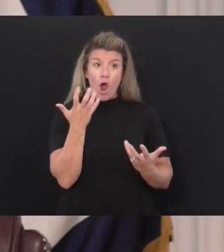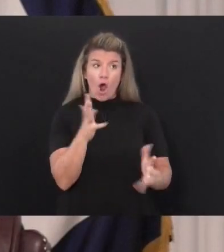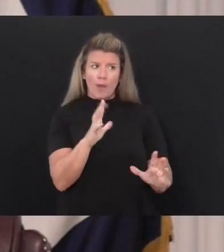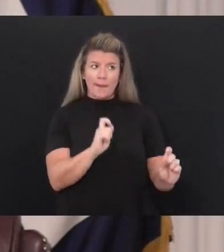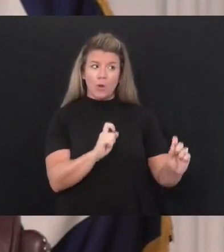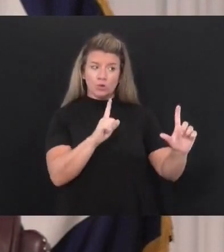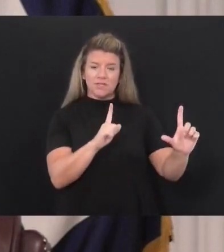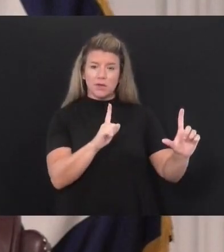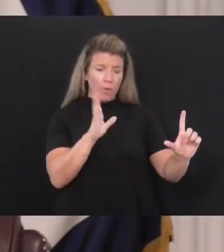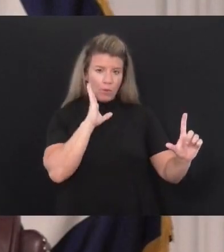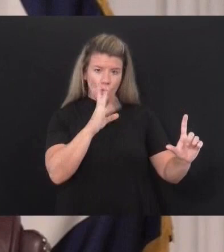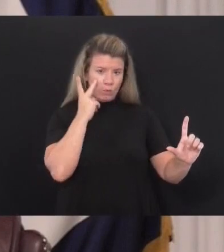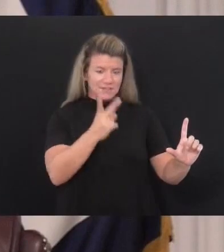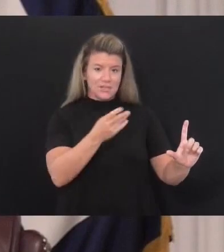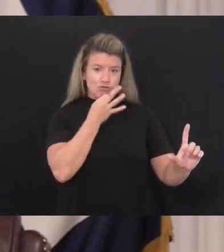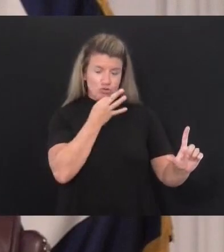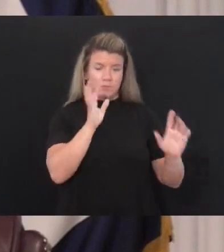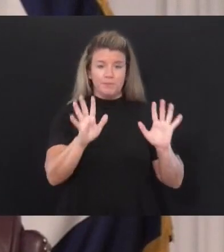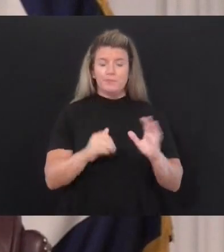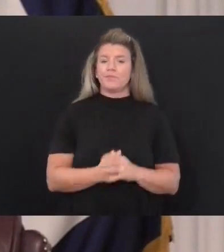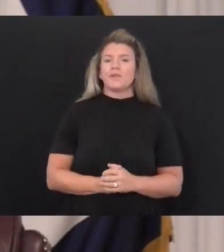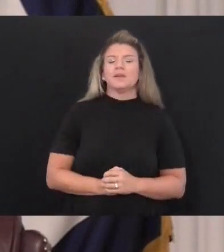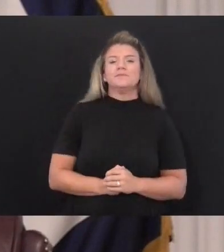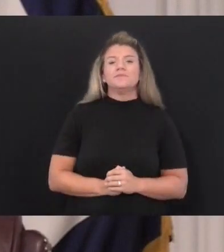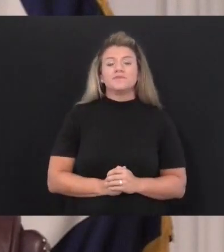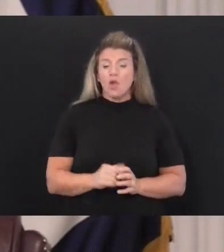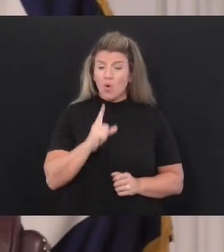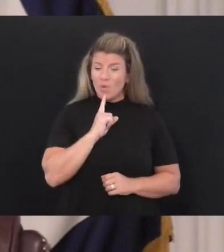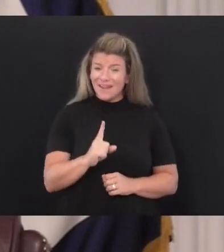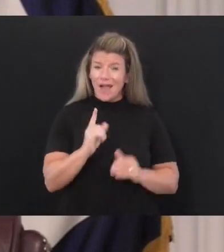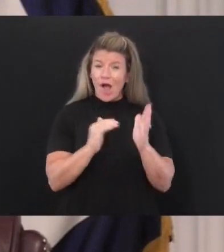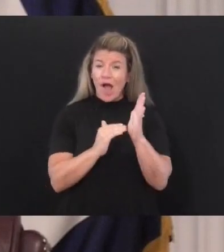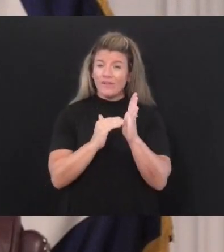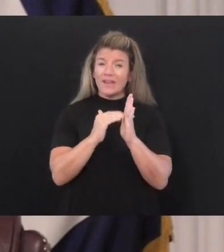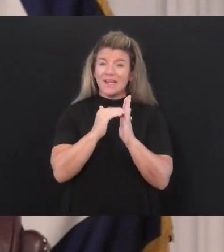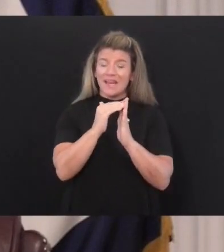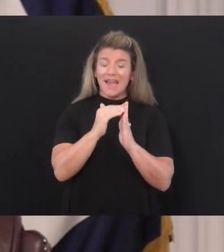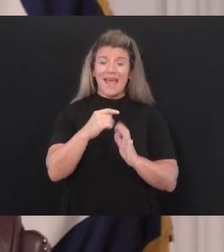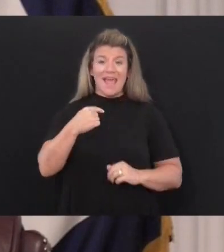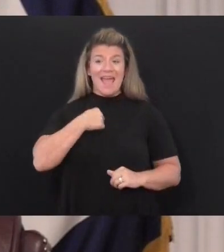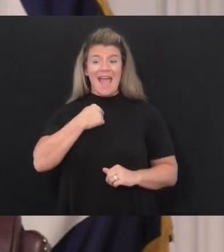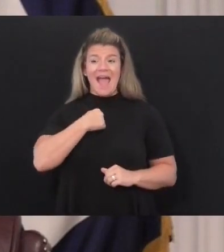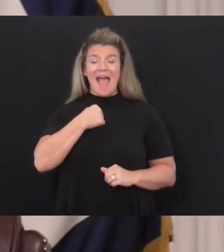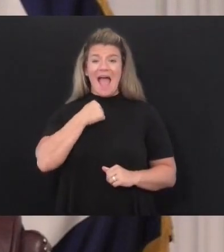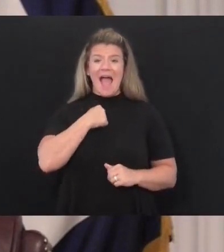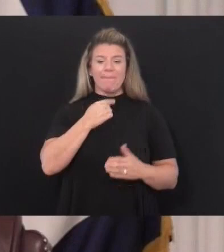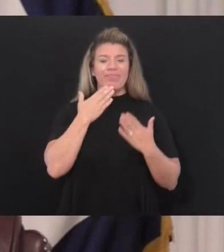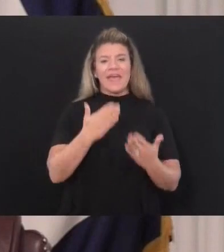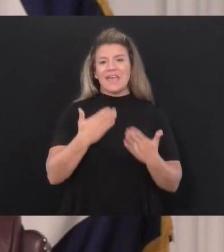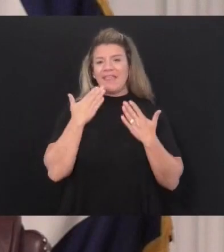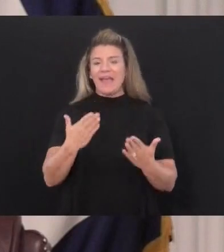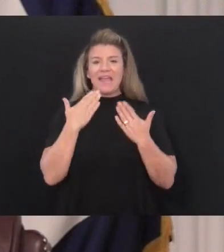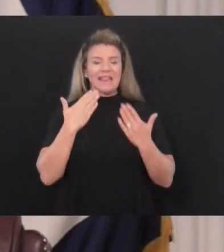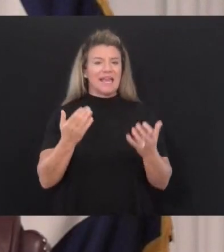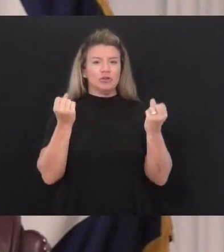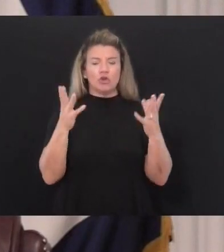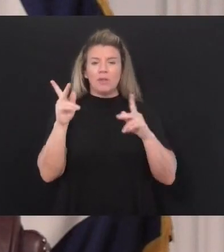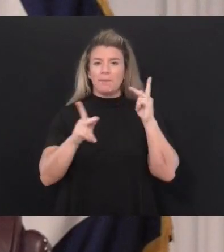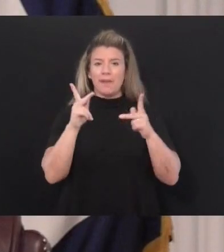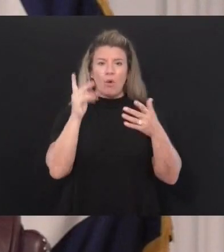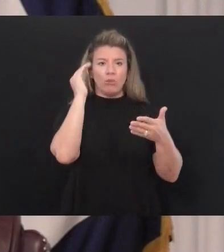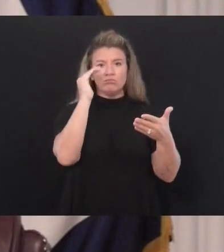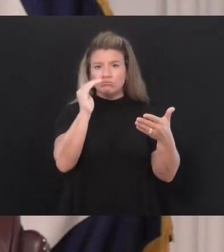great media source on public health issues for years in the state. We all look forward to working with you. Governor, I want to circle back to Steve Adams' question about a